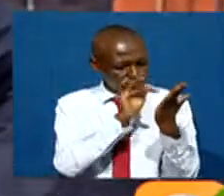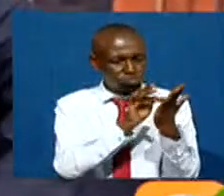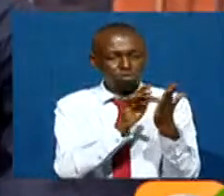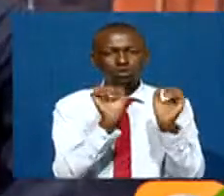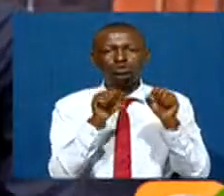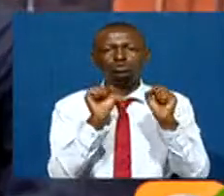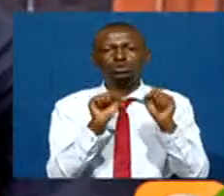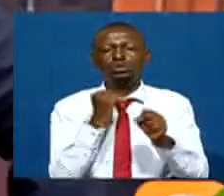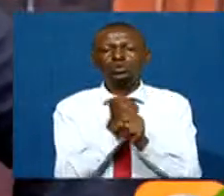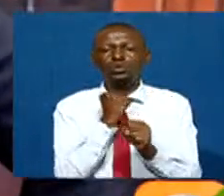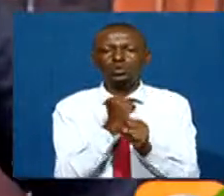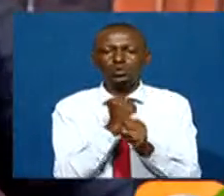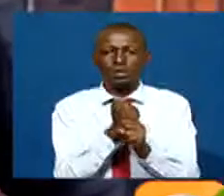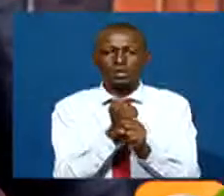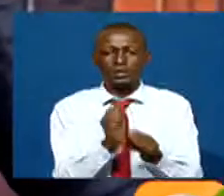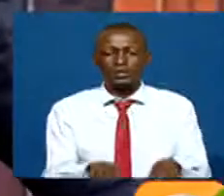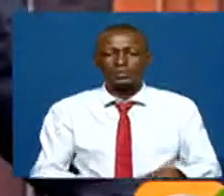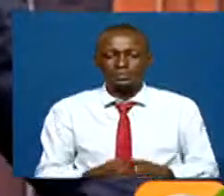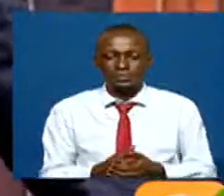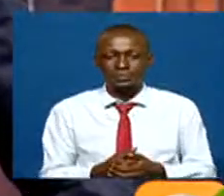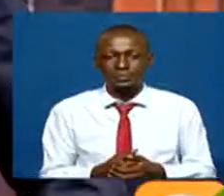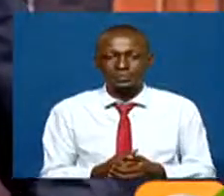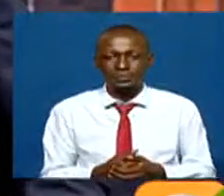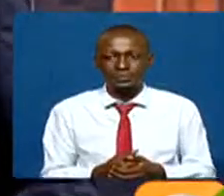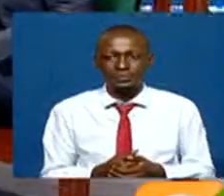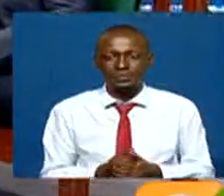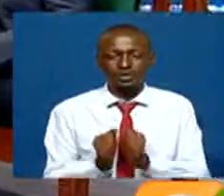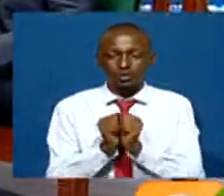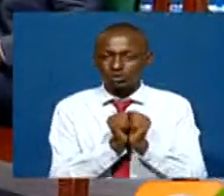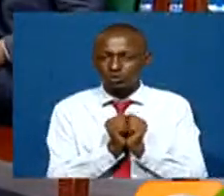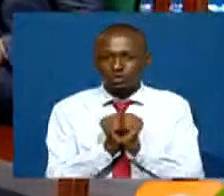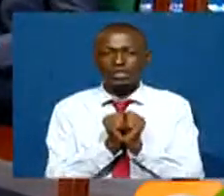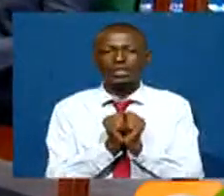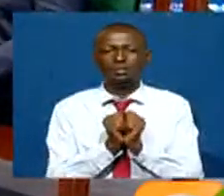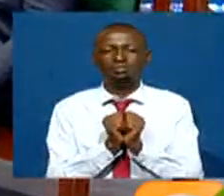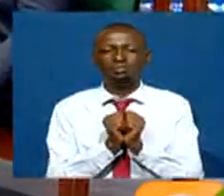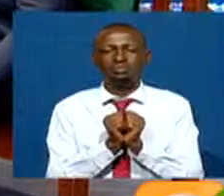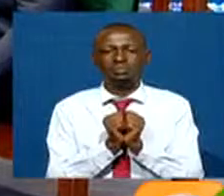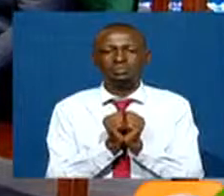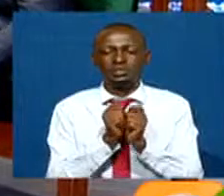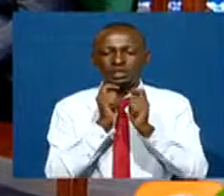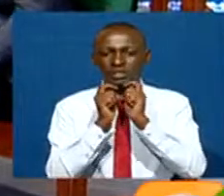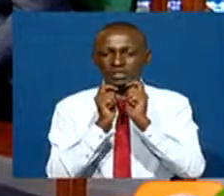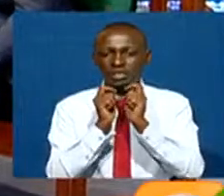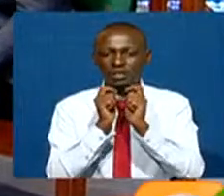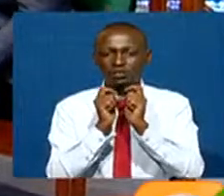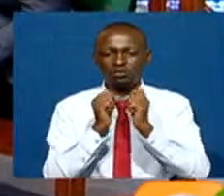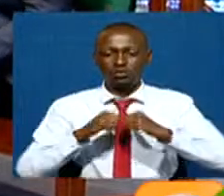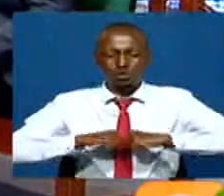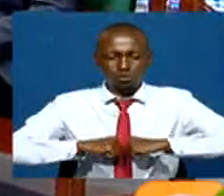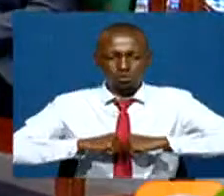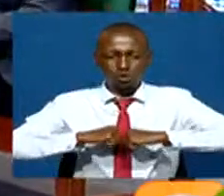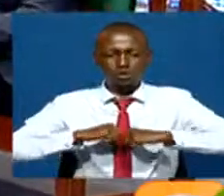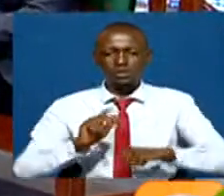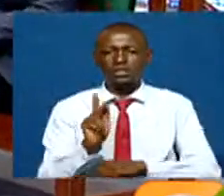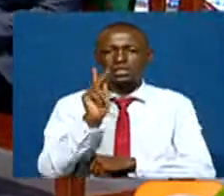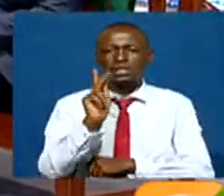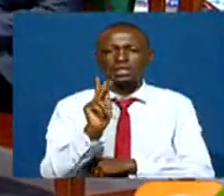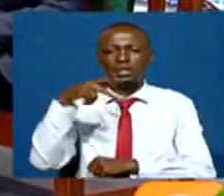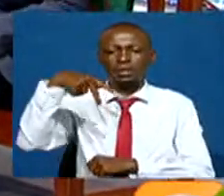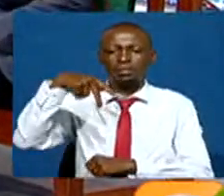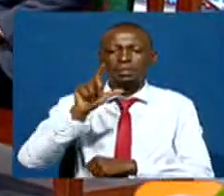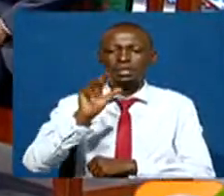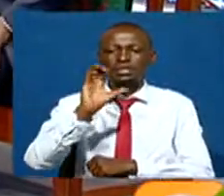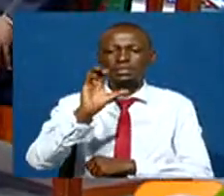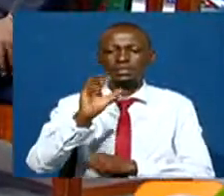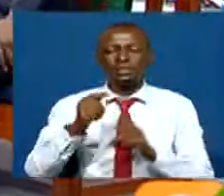successfully into your meter. Now, joining me live in the studio, MD CEO of KPLC, Dr. Engineer